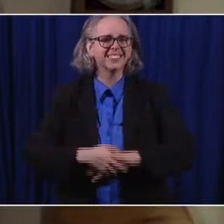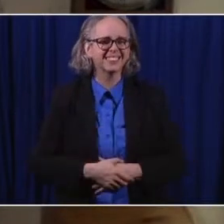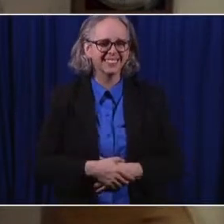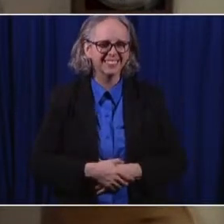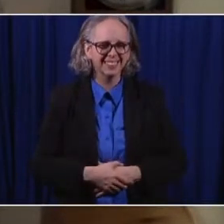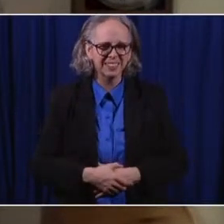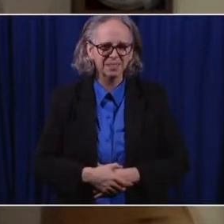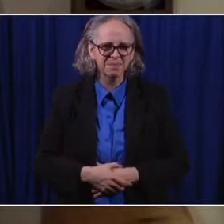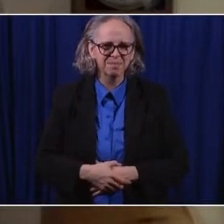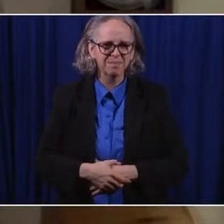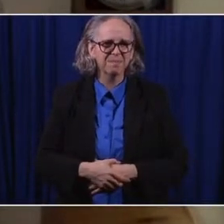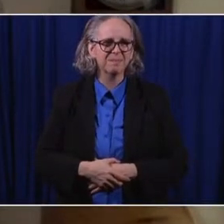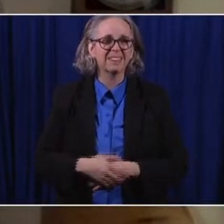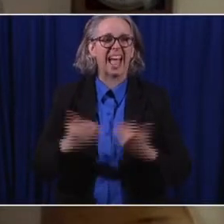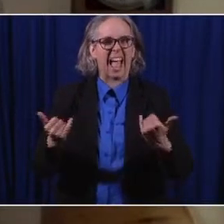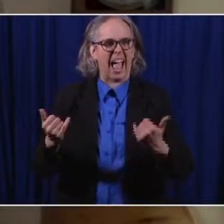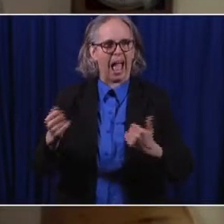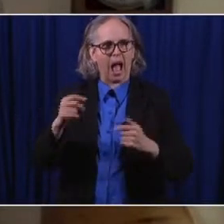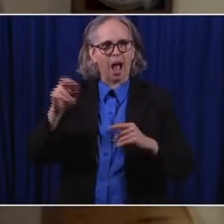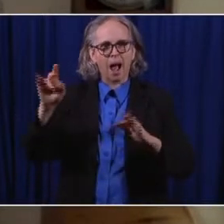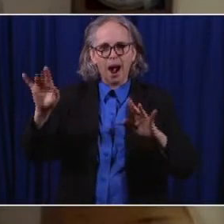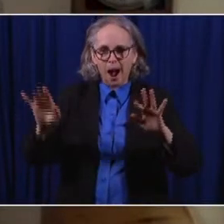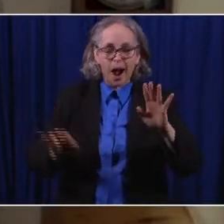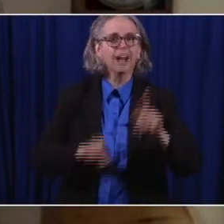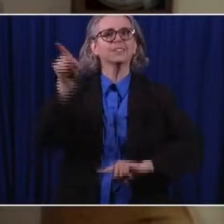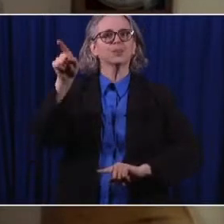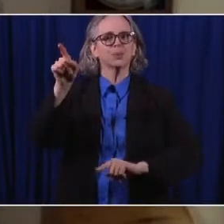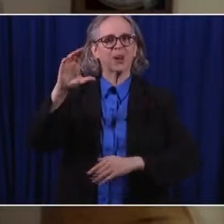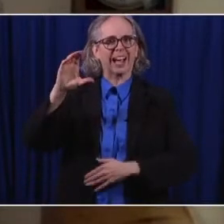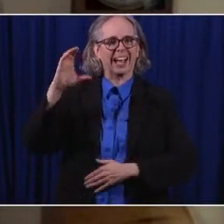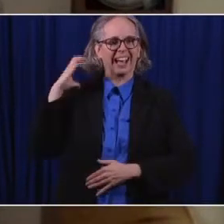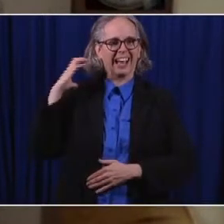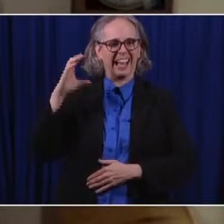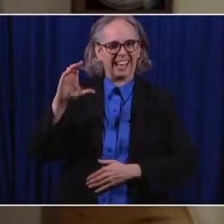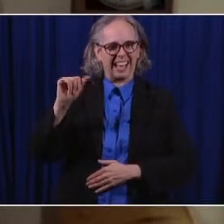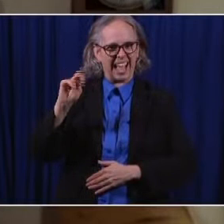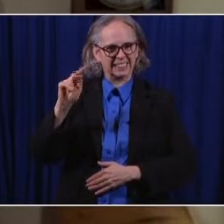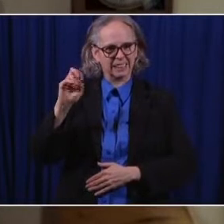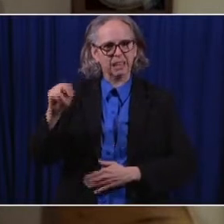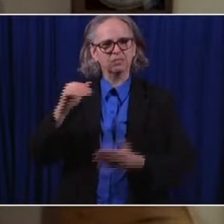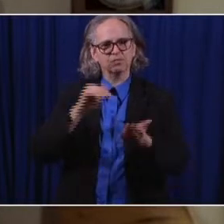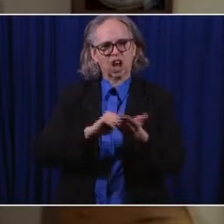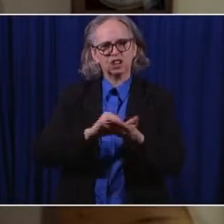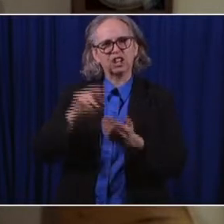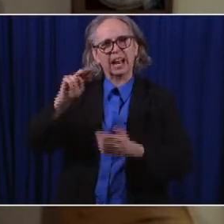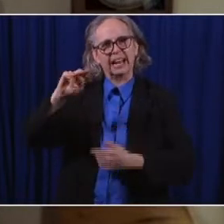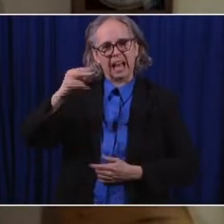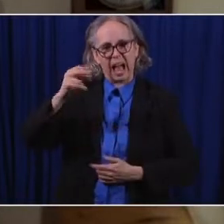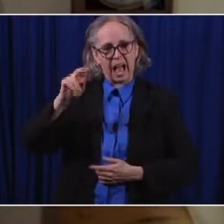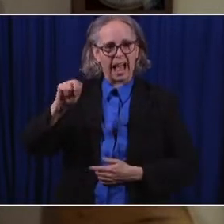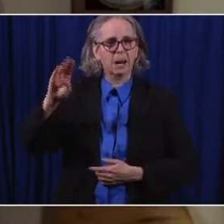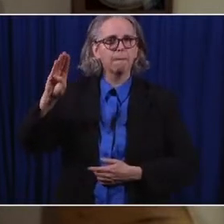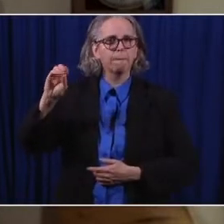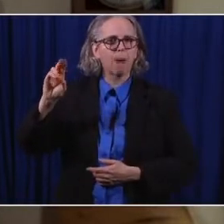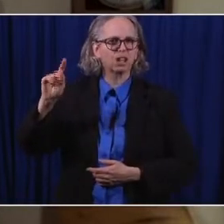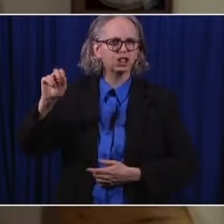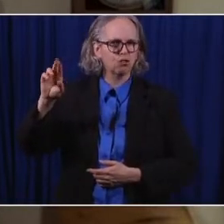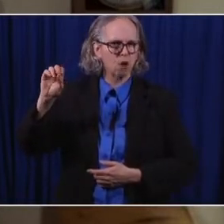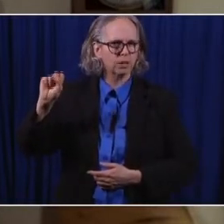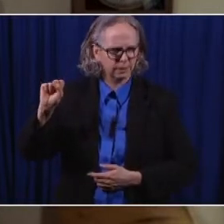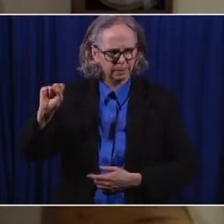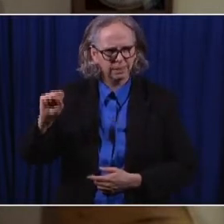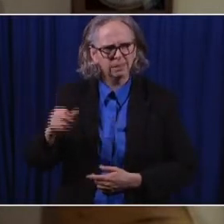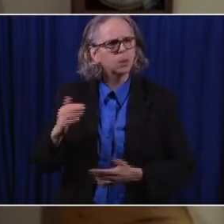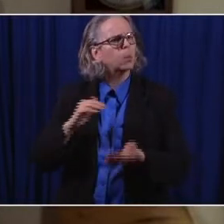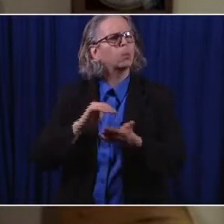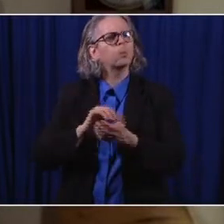We're going to go now to Canton. Dr. Boutros, the Medical Director of Critical Care Services at Altman Hospital, is joining us today